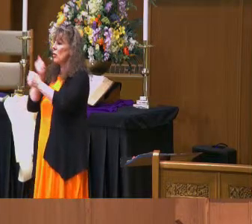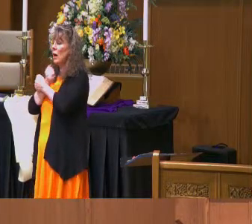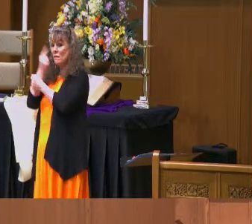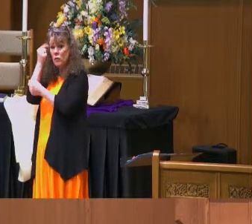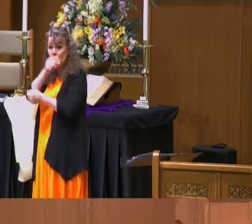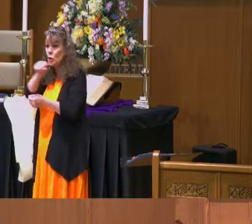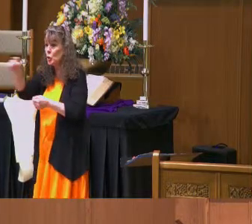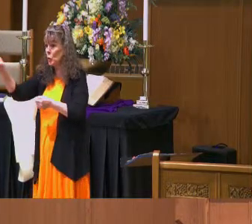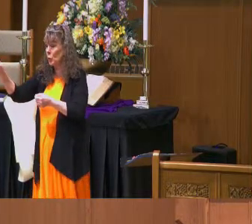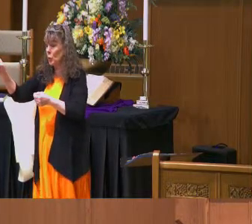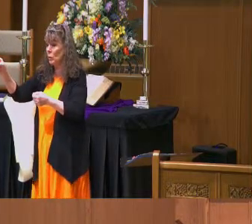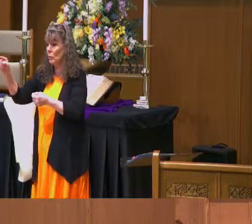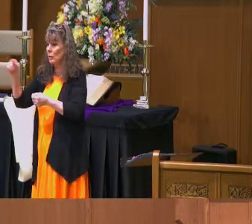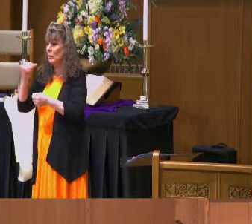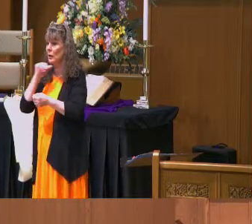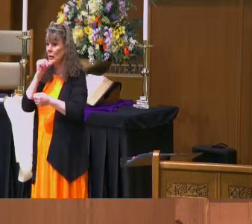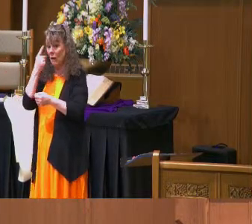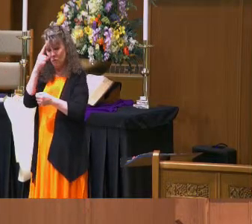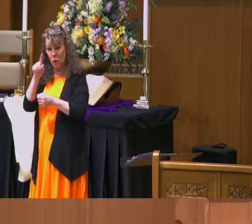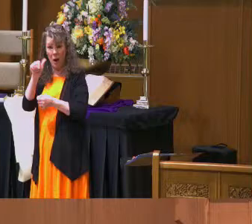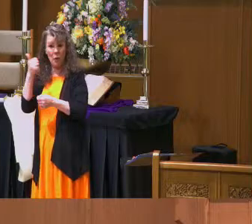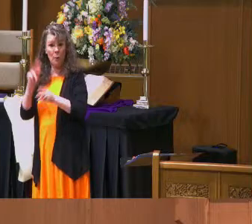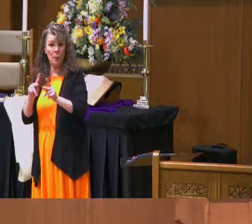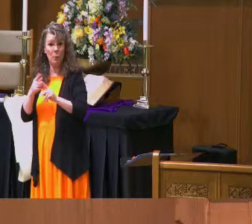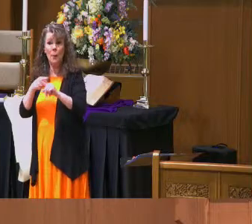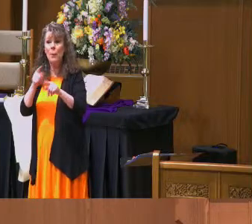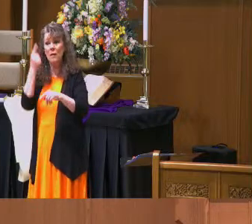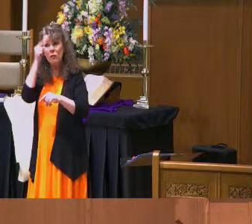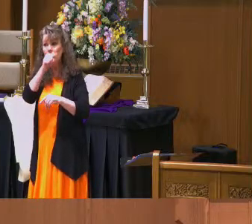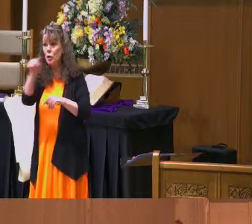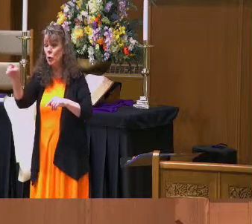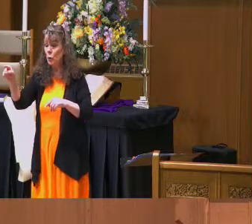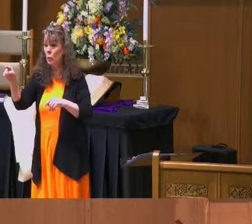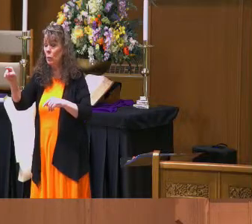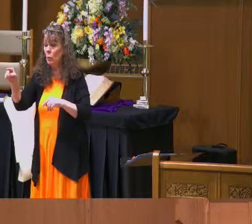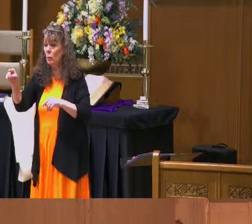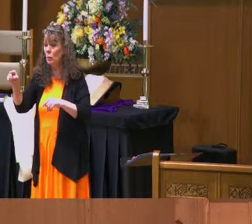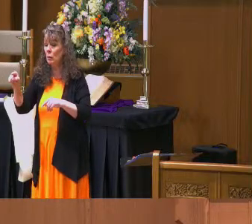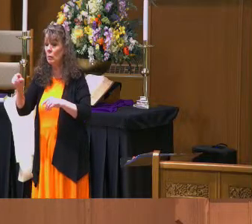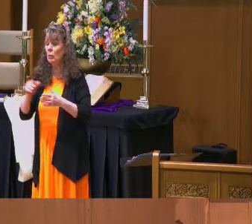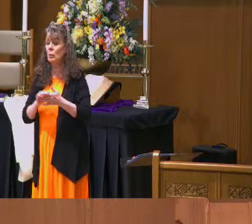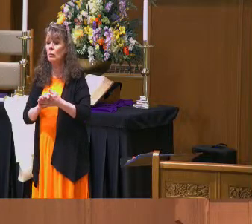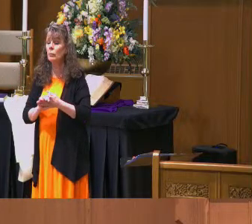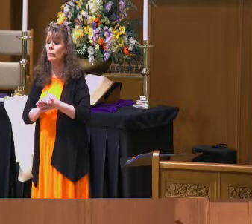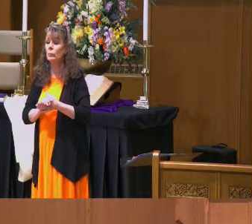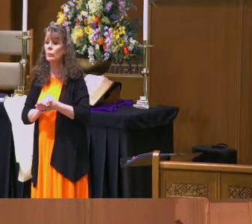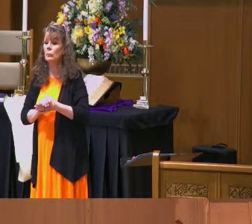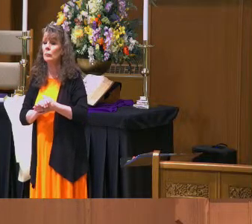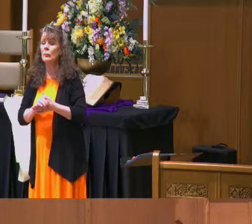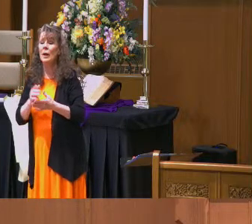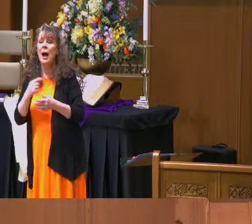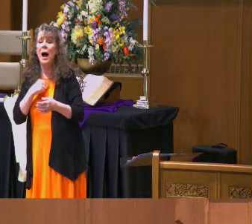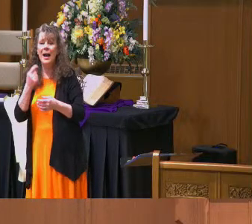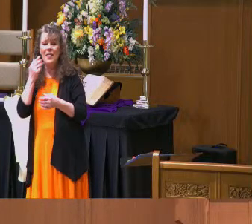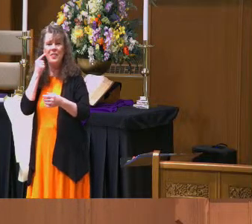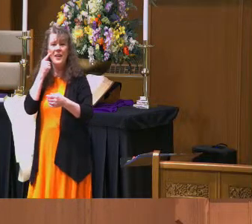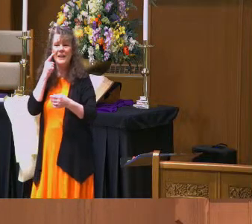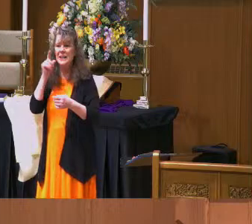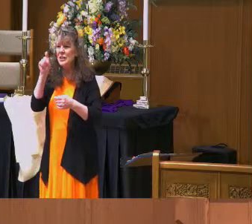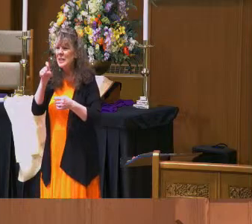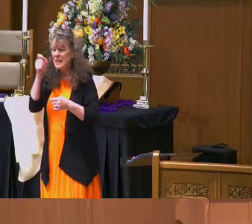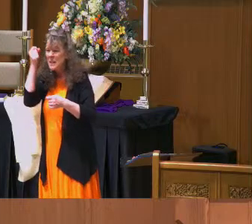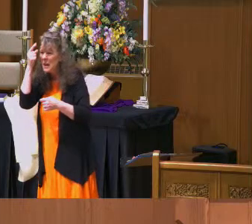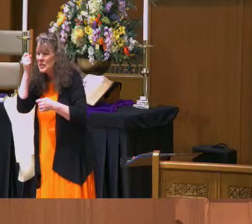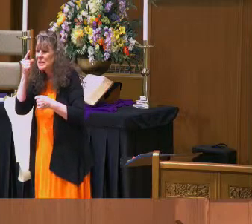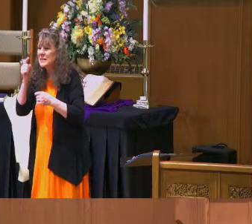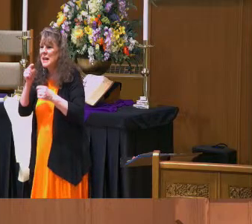you. Not for others, but for you. I believe it's easier to see those glimpses of glory in the midst of trials